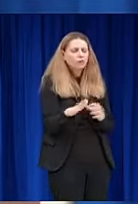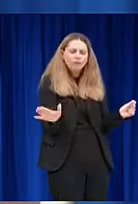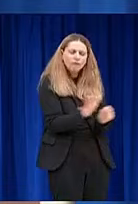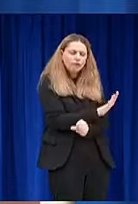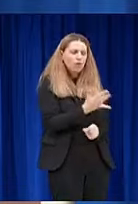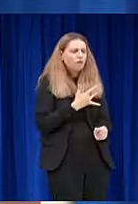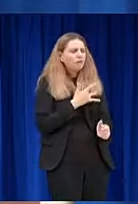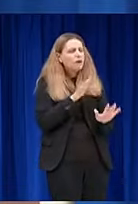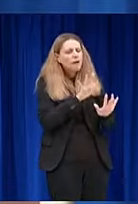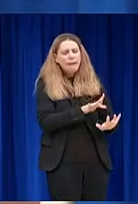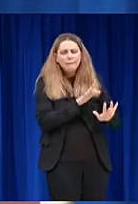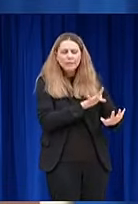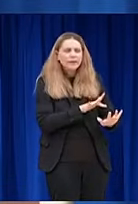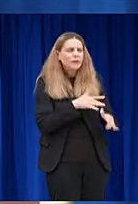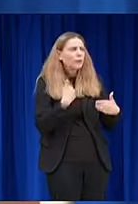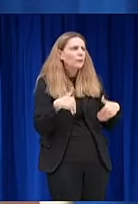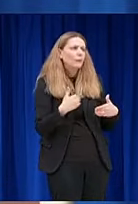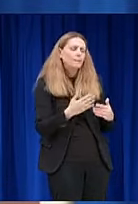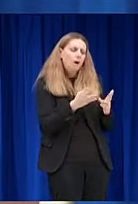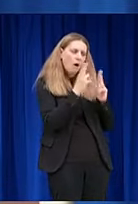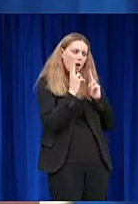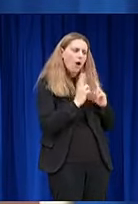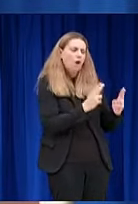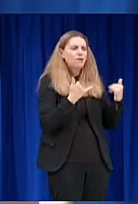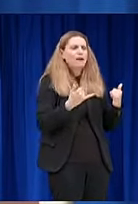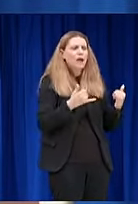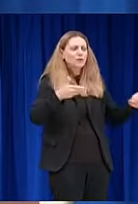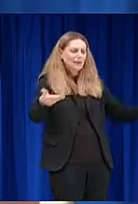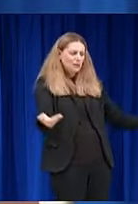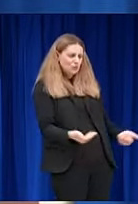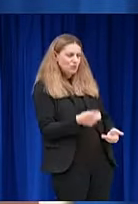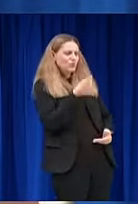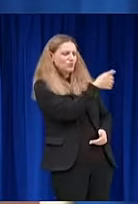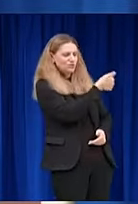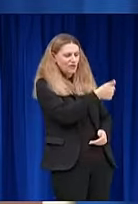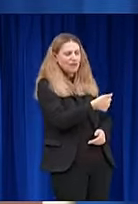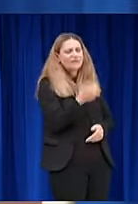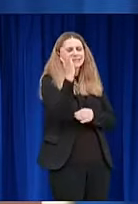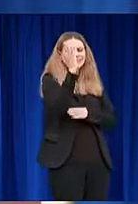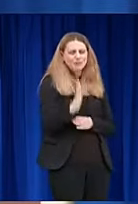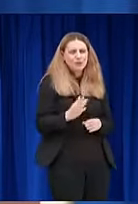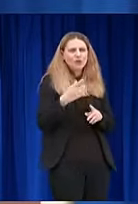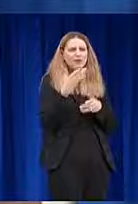And I am honored to introduce you as one of the speakers at DoD Pride.